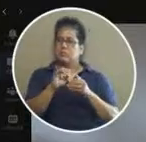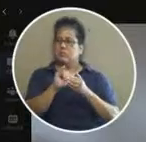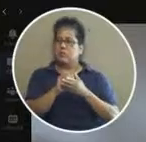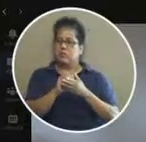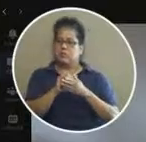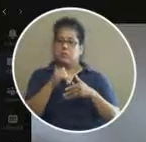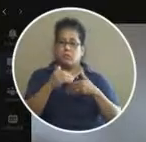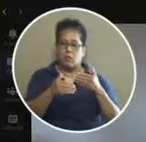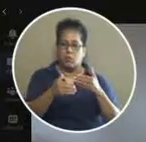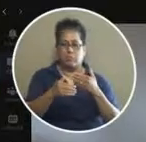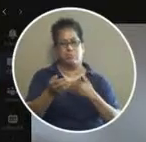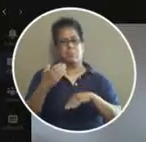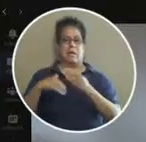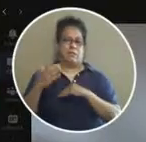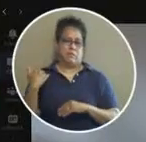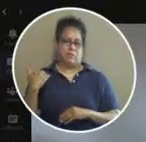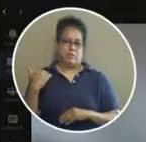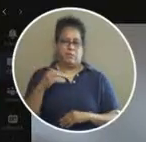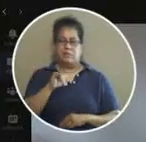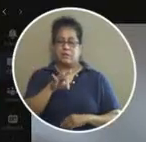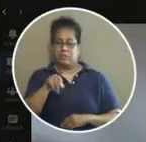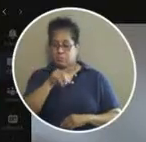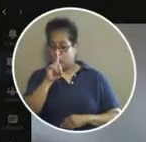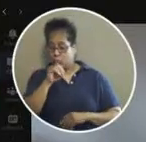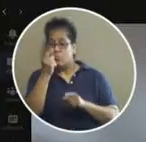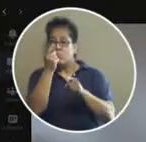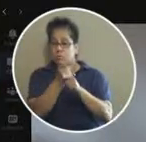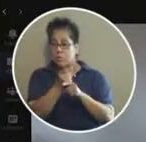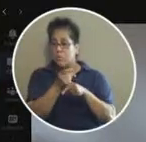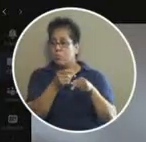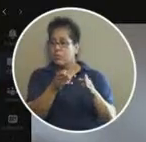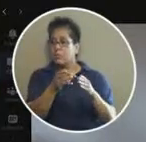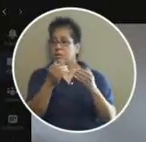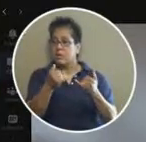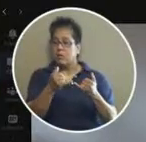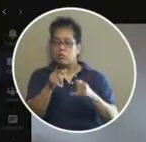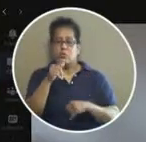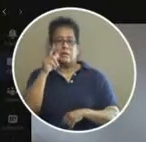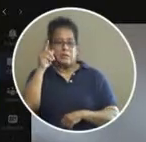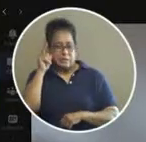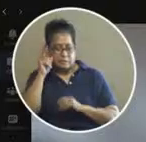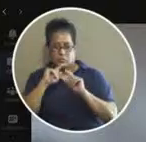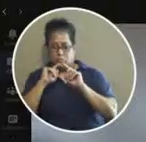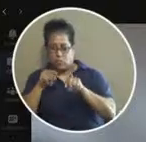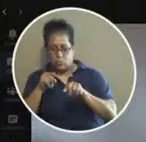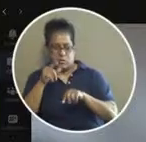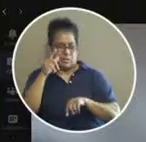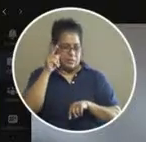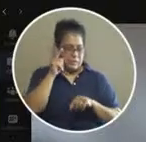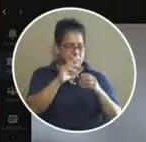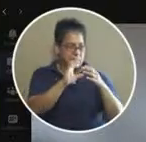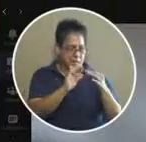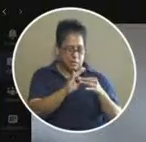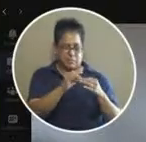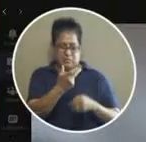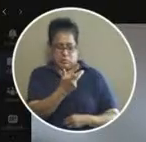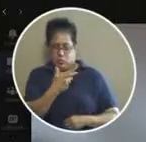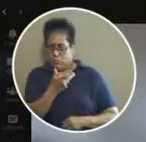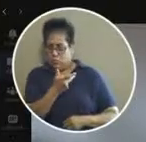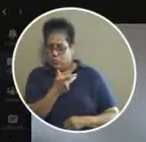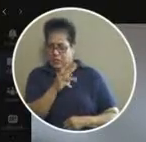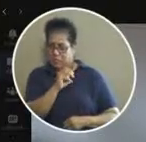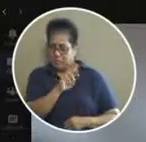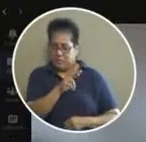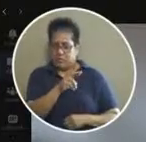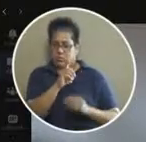and then going backwards. If we do the right things, if you listen to the orders and the comments from the three of us, I